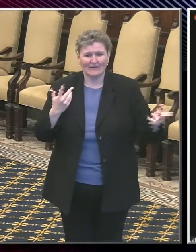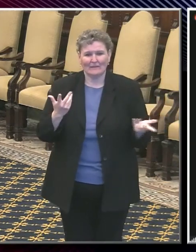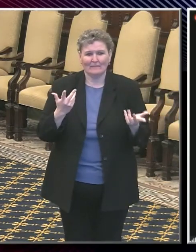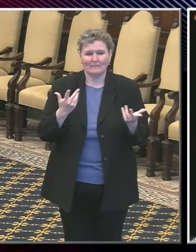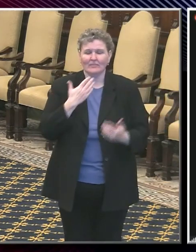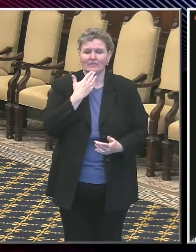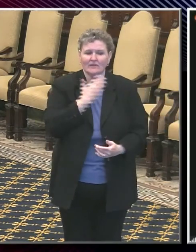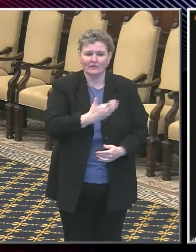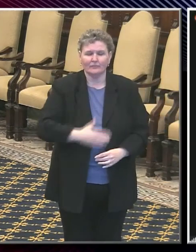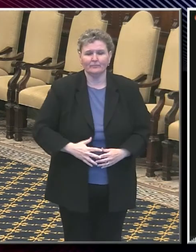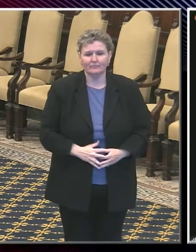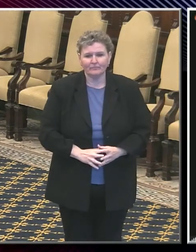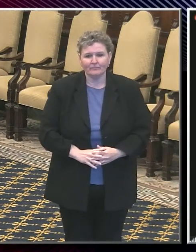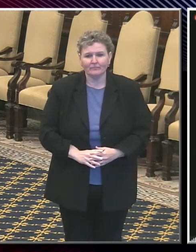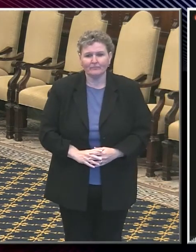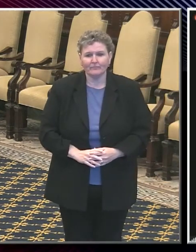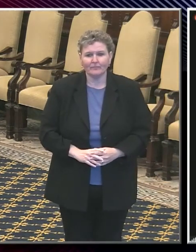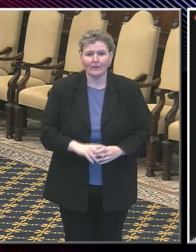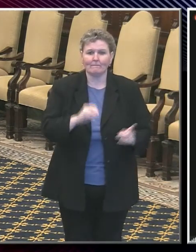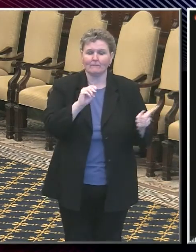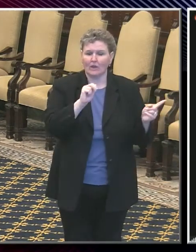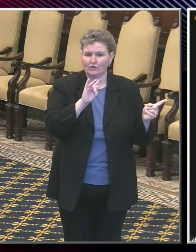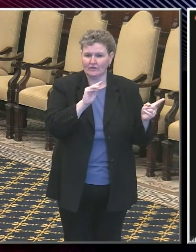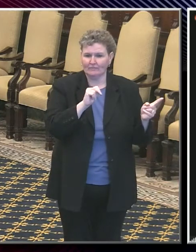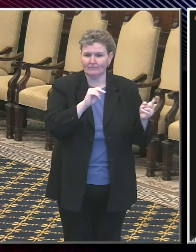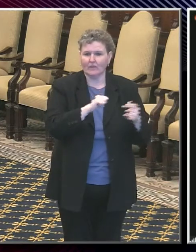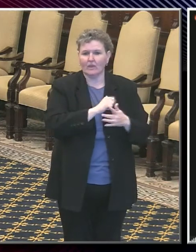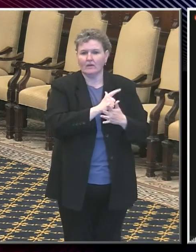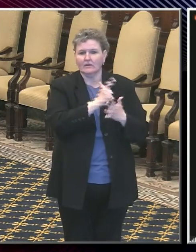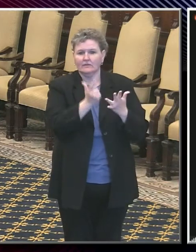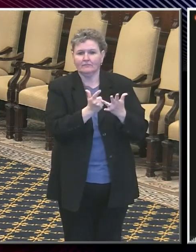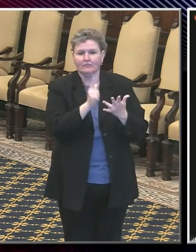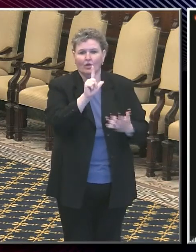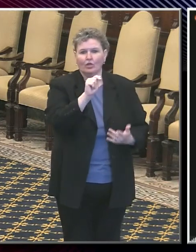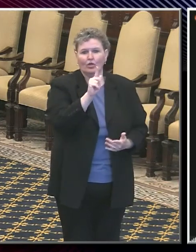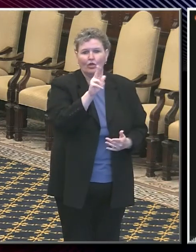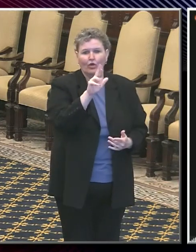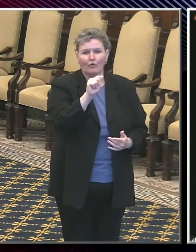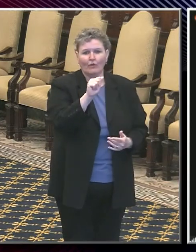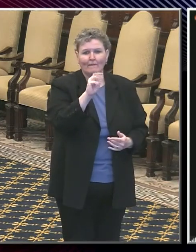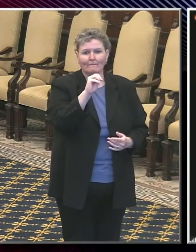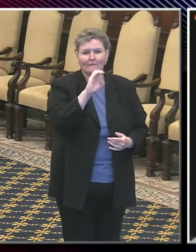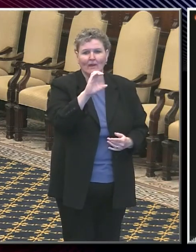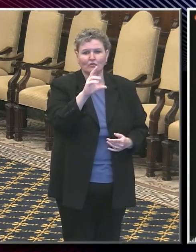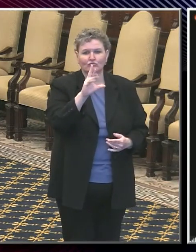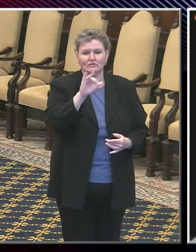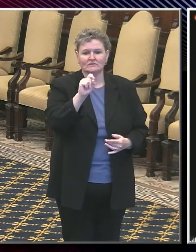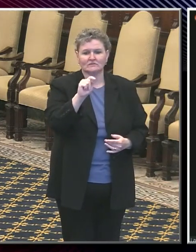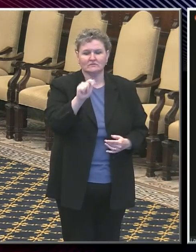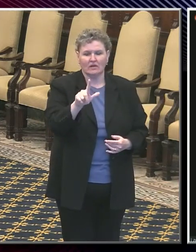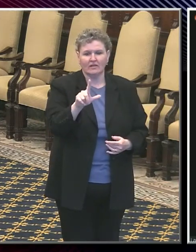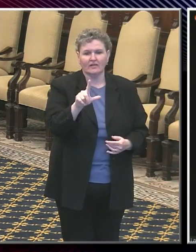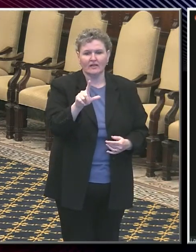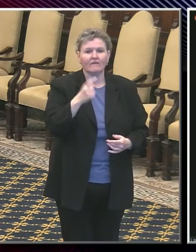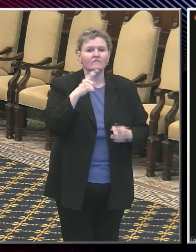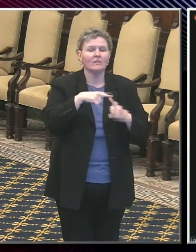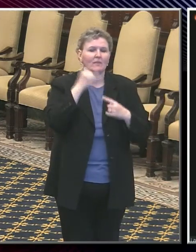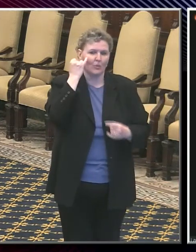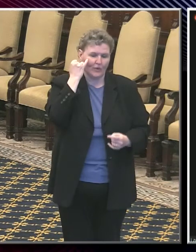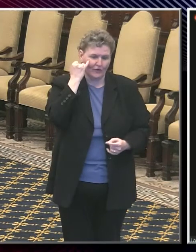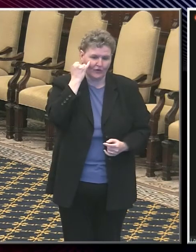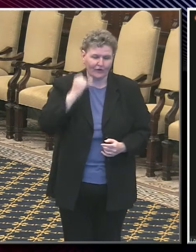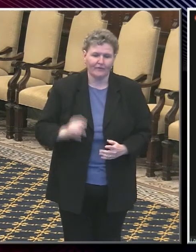the swabs, as many swabs as I want to buy. They're just simply not available. We've ordered them in the past and are still waiting for them. That's what I'm talking about. Excellent.